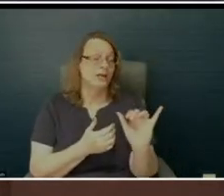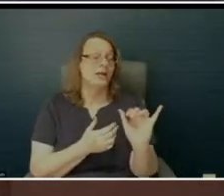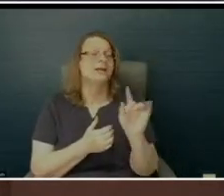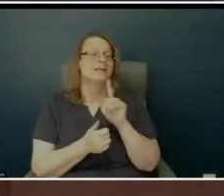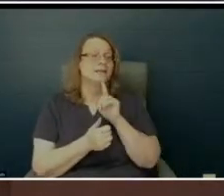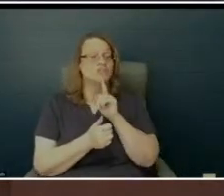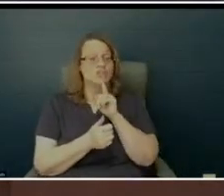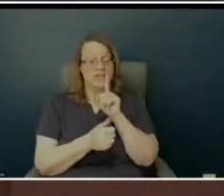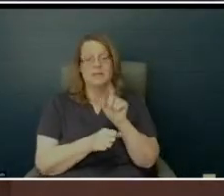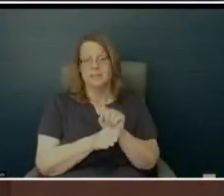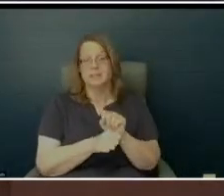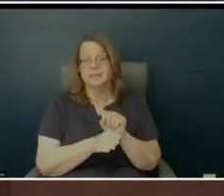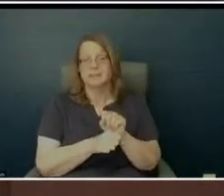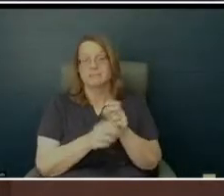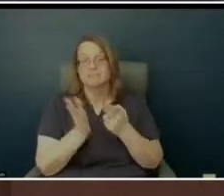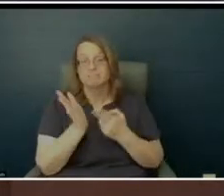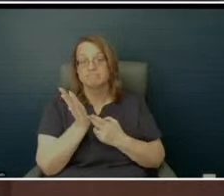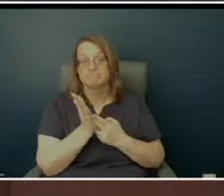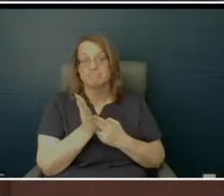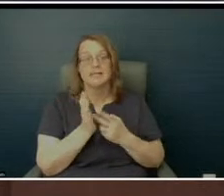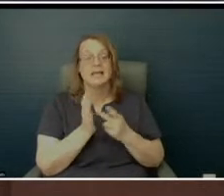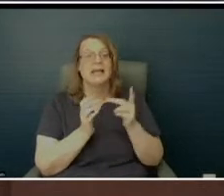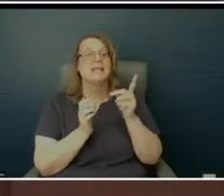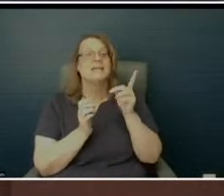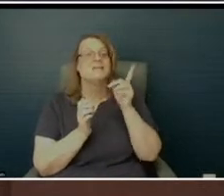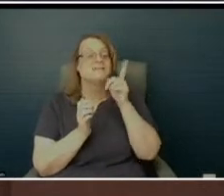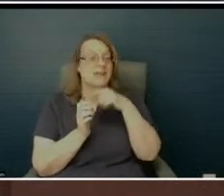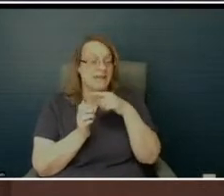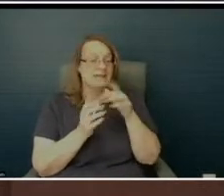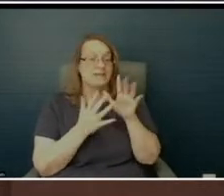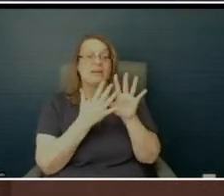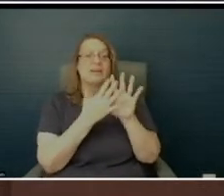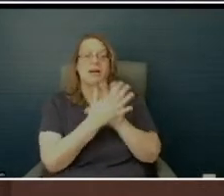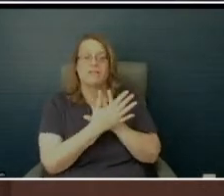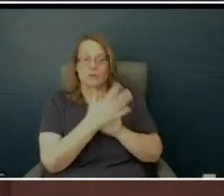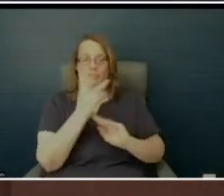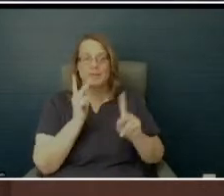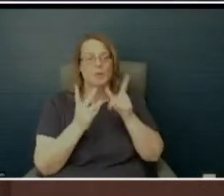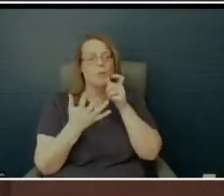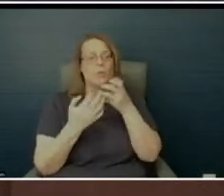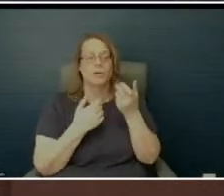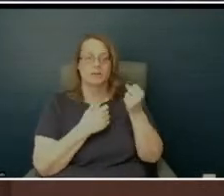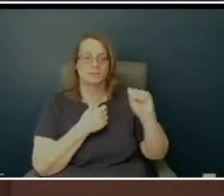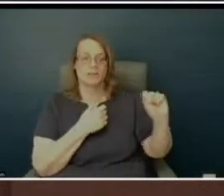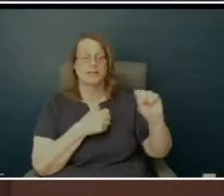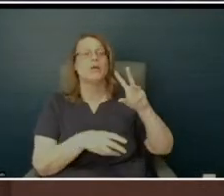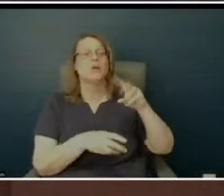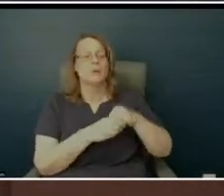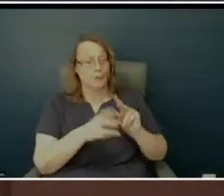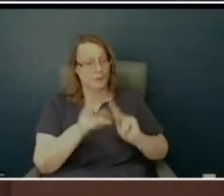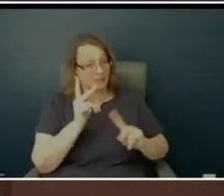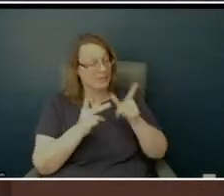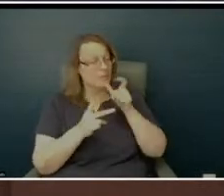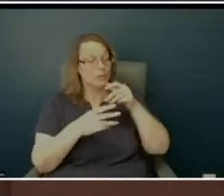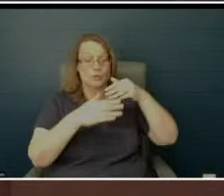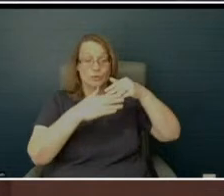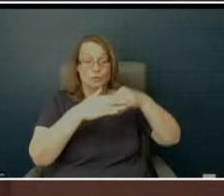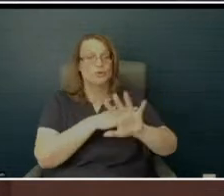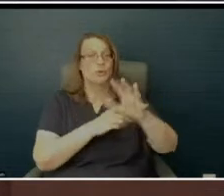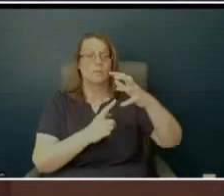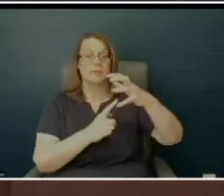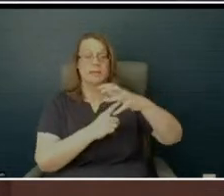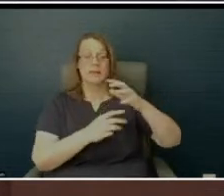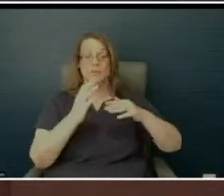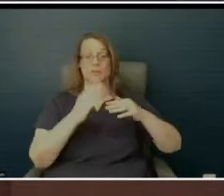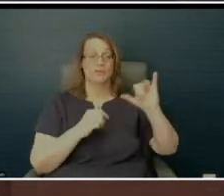provide fake cover for those who would want to object, including those who stormed the Capitol on January 6th. All of President